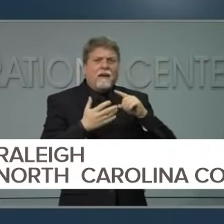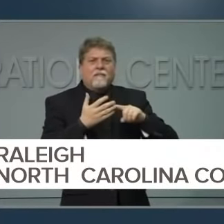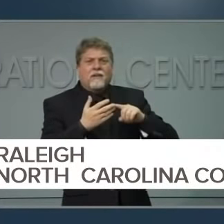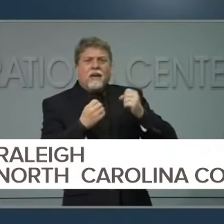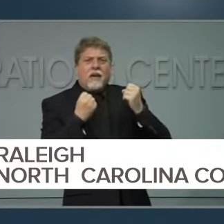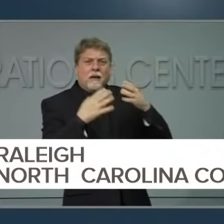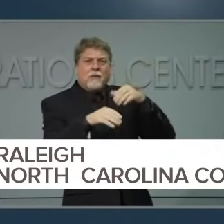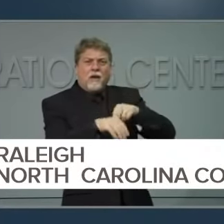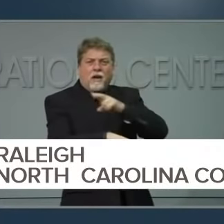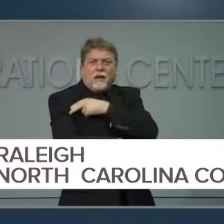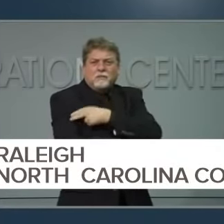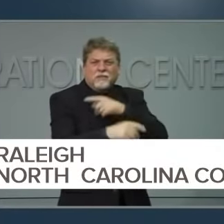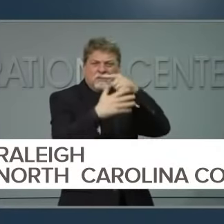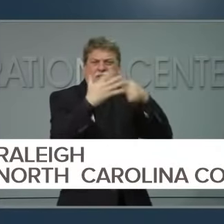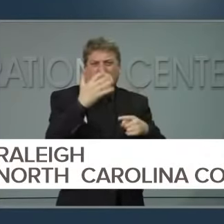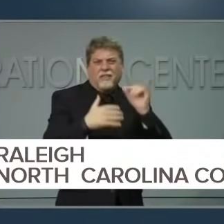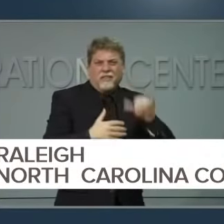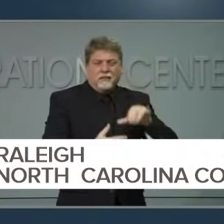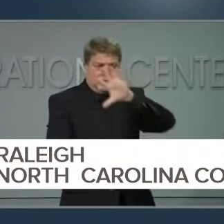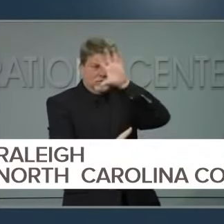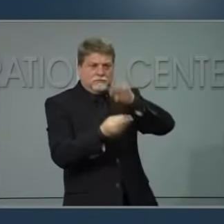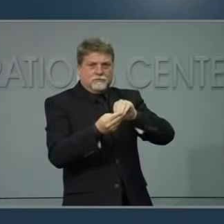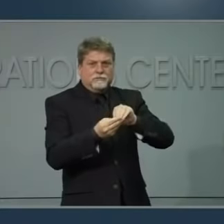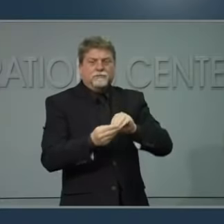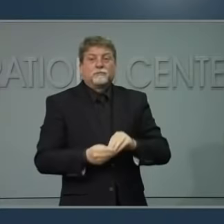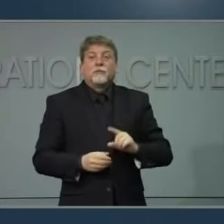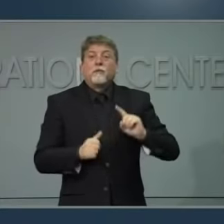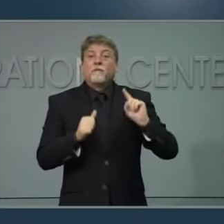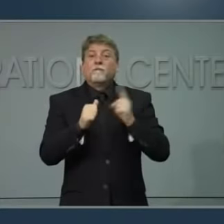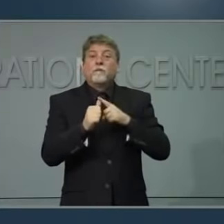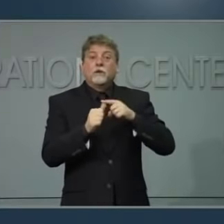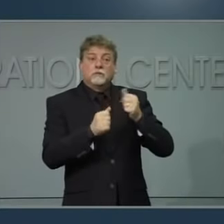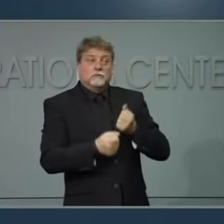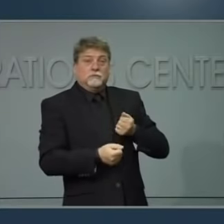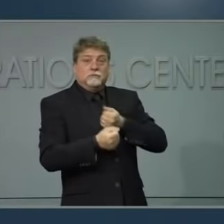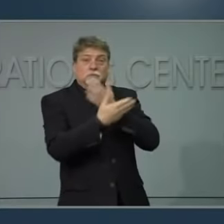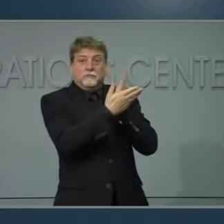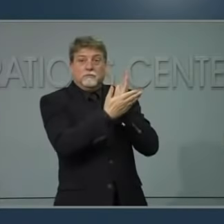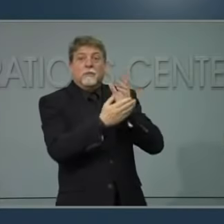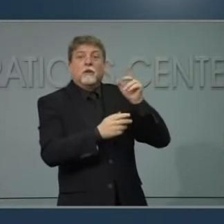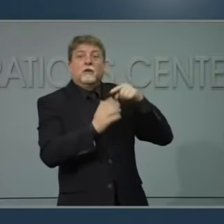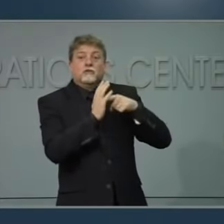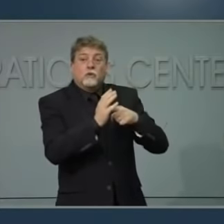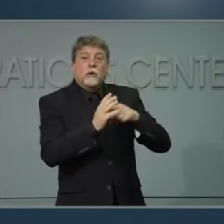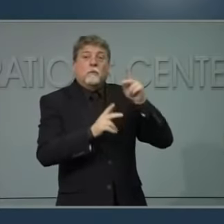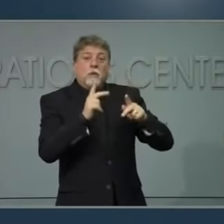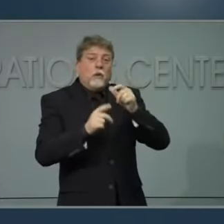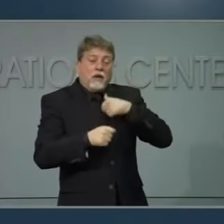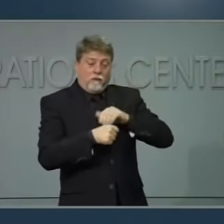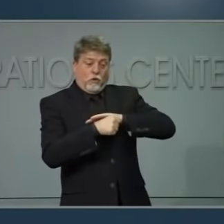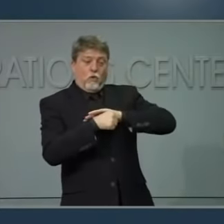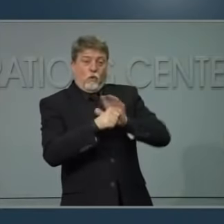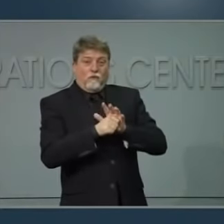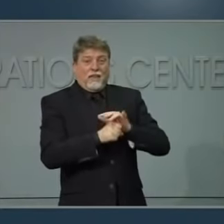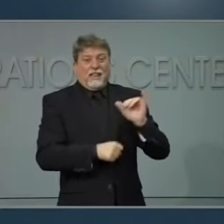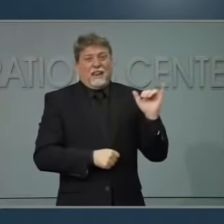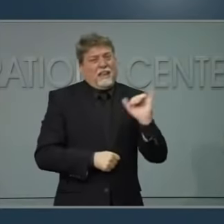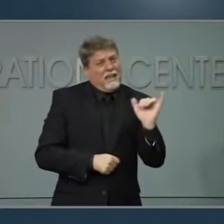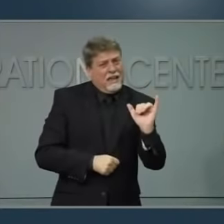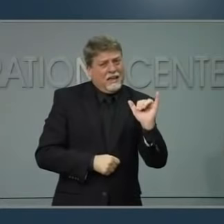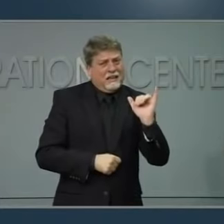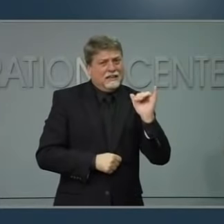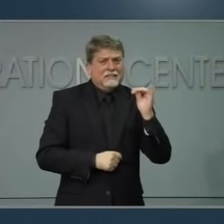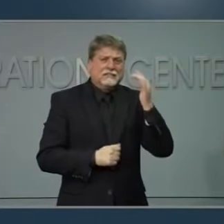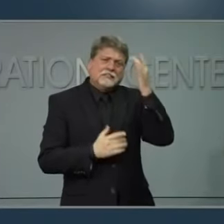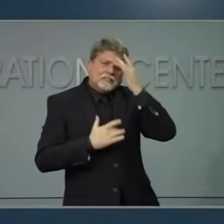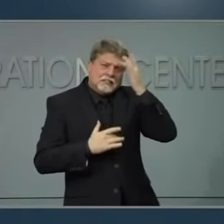graph, we look at people who've come into the emergency department with COVID-like symptoms. This is our earliest detection